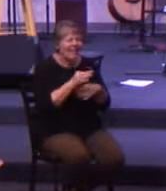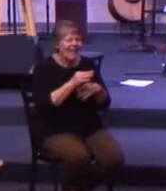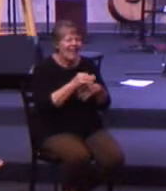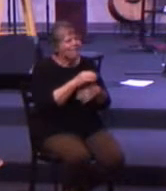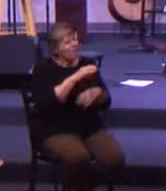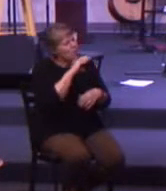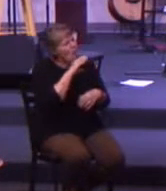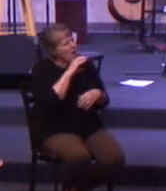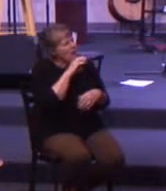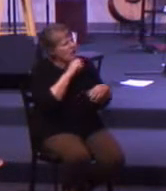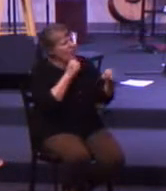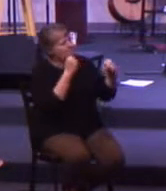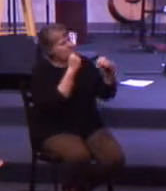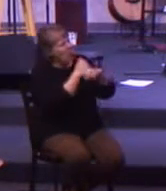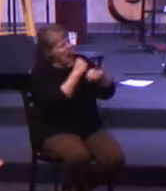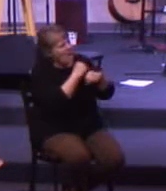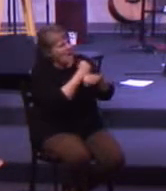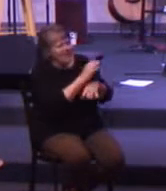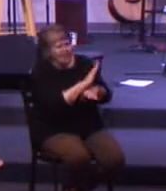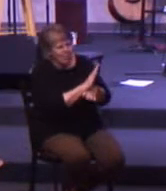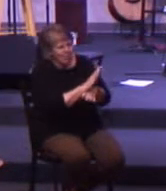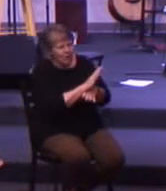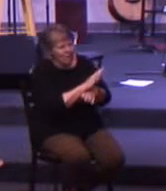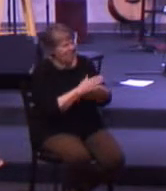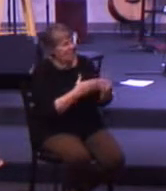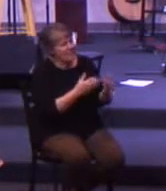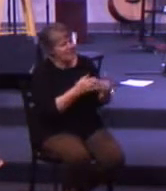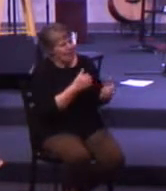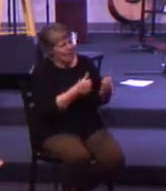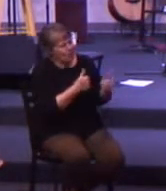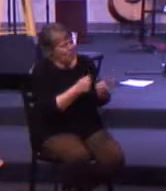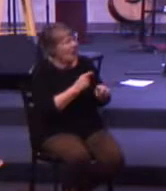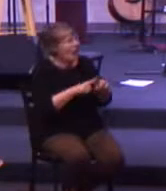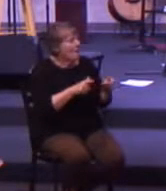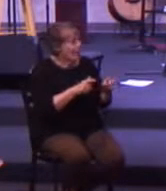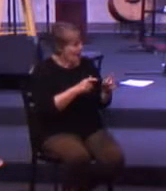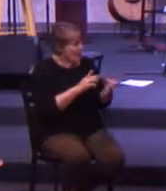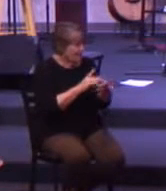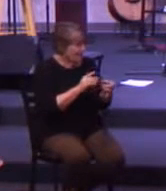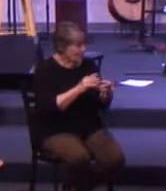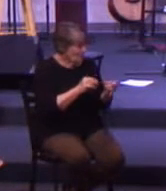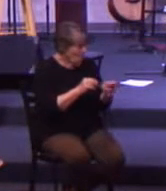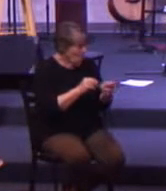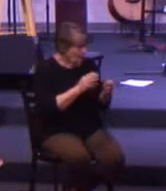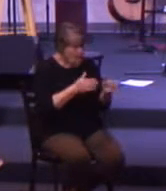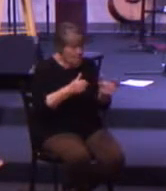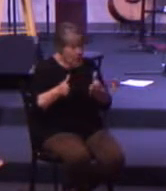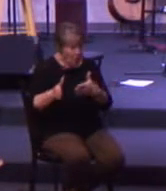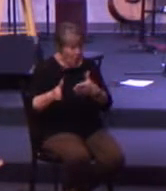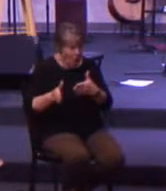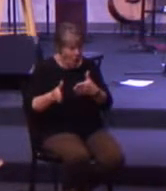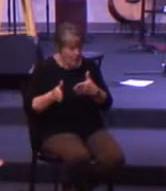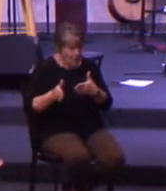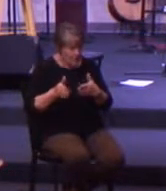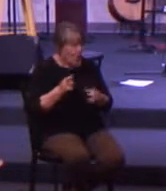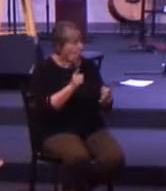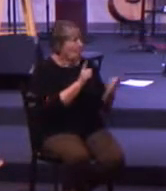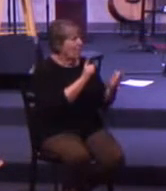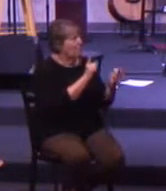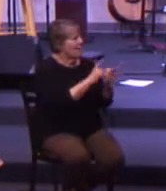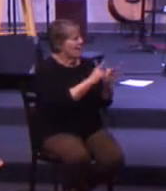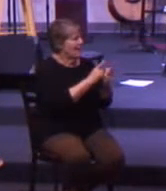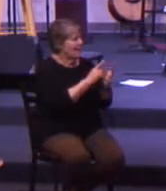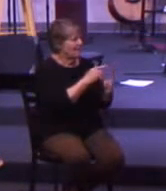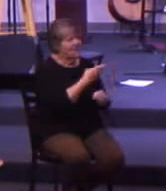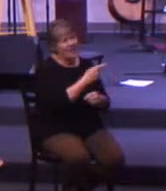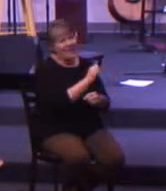movie, it doesn't matter what the boxing movie is. But here's the storyline: we meet hero boxer, right? There's a